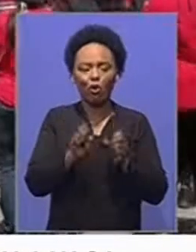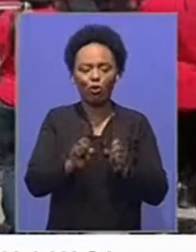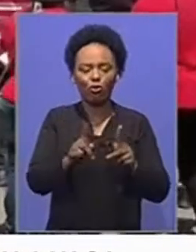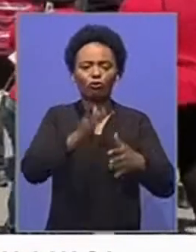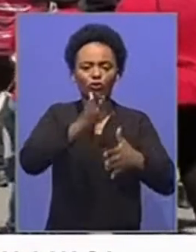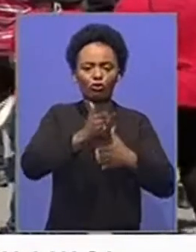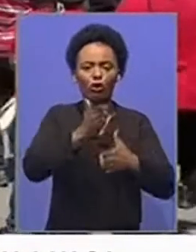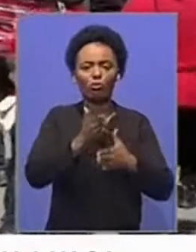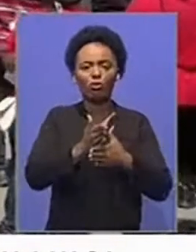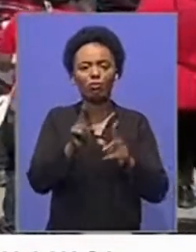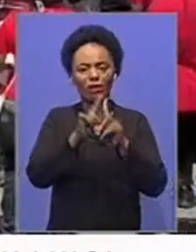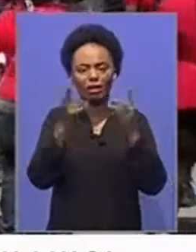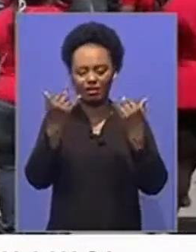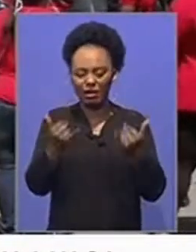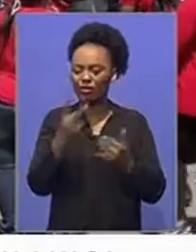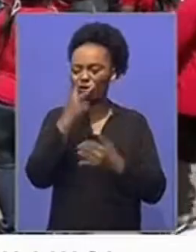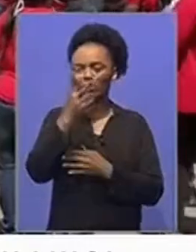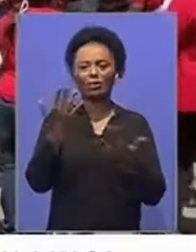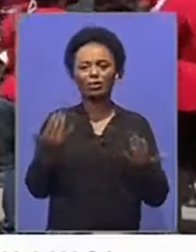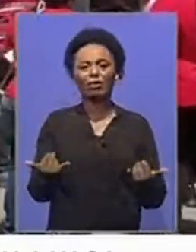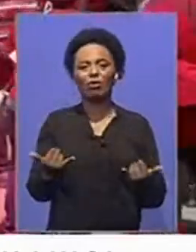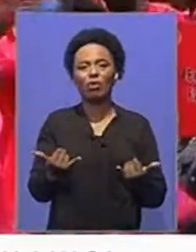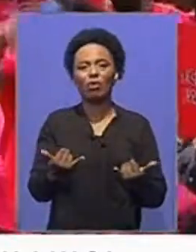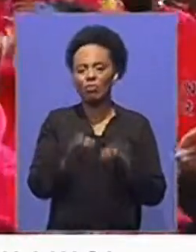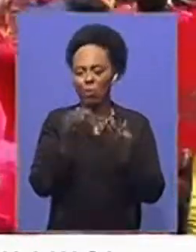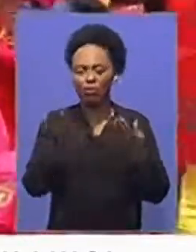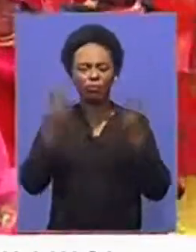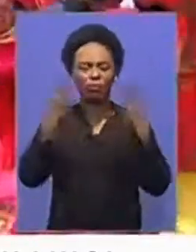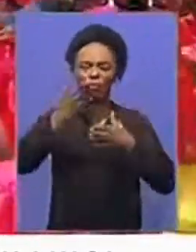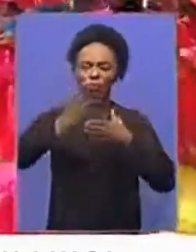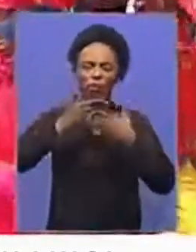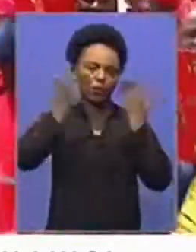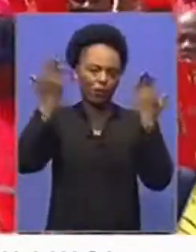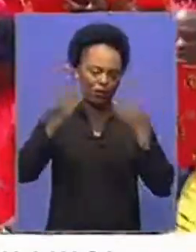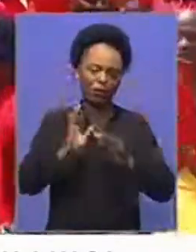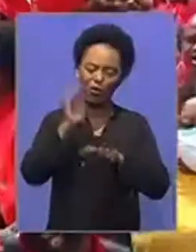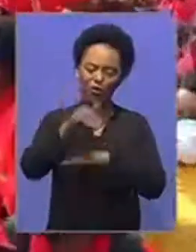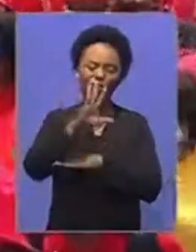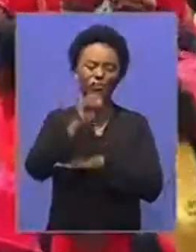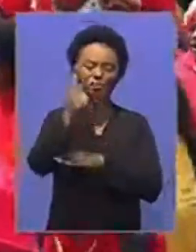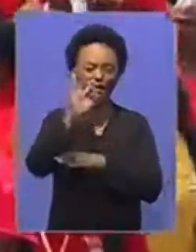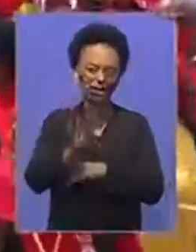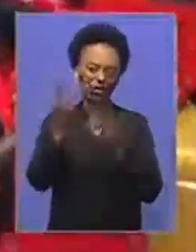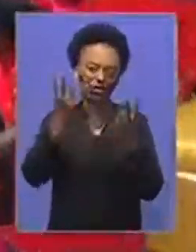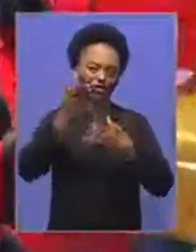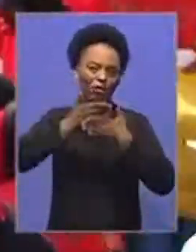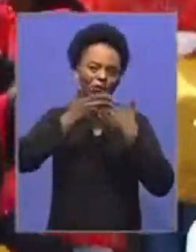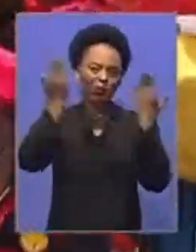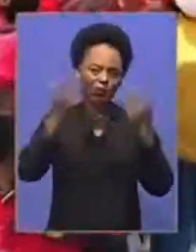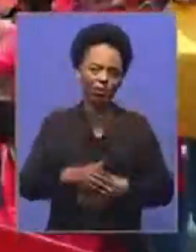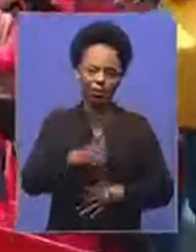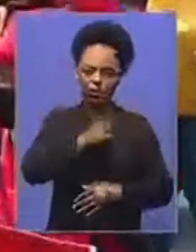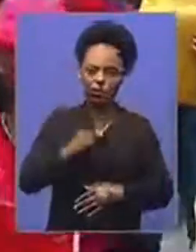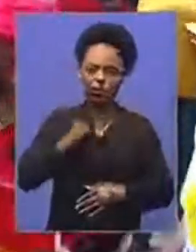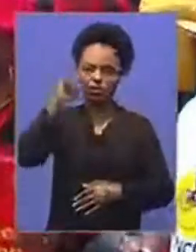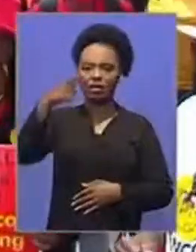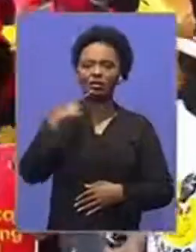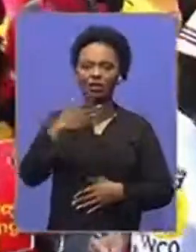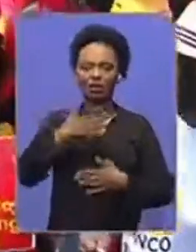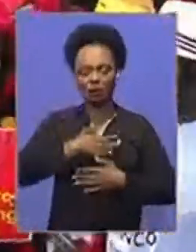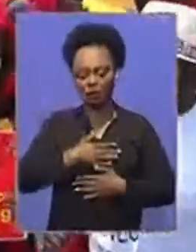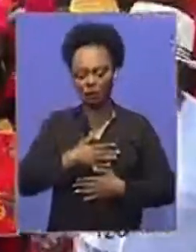You see the unemployment rate is ravaging, around 50%. COSATU e re itumeletse kemonokeng ya megwanto le fa ine e kopilwe maloko